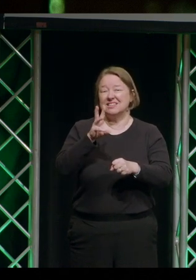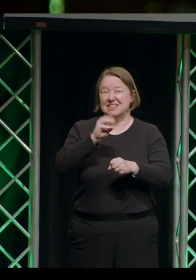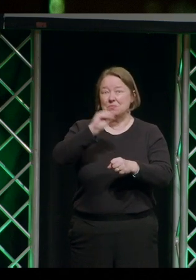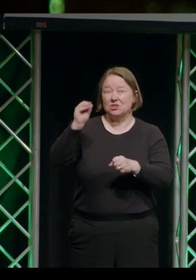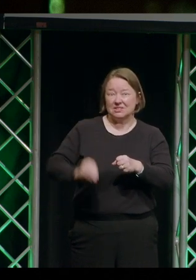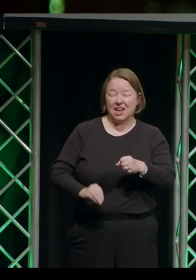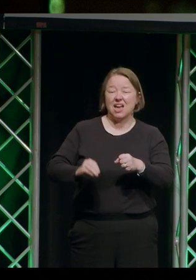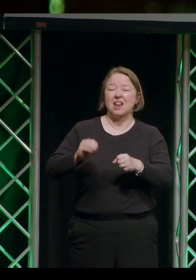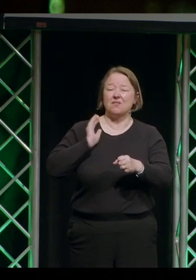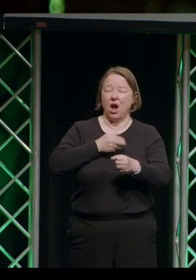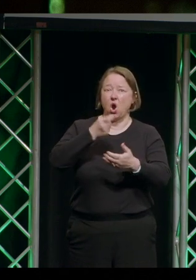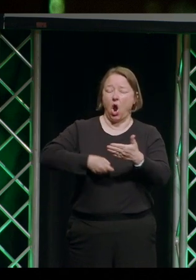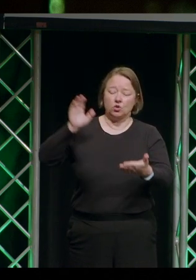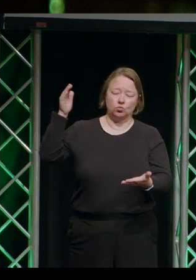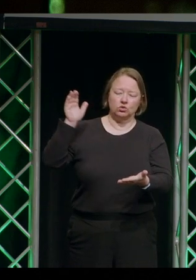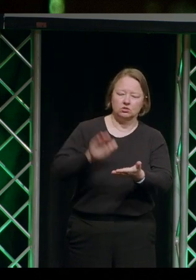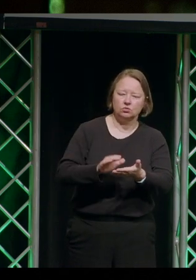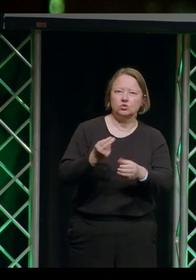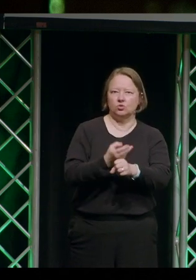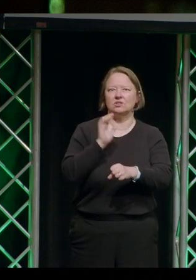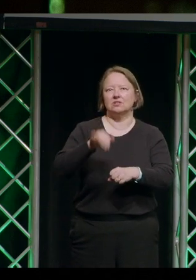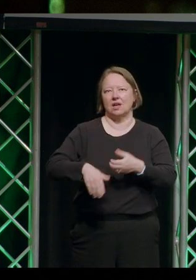production costs using this method.